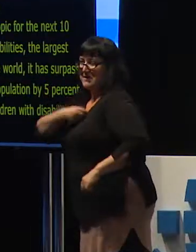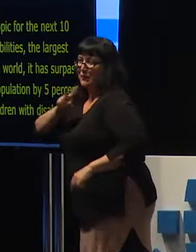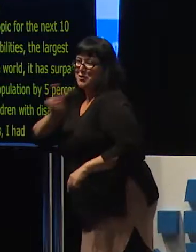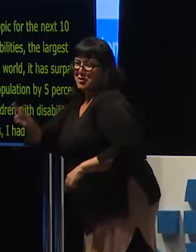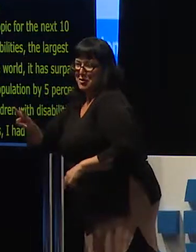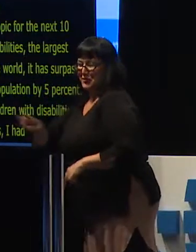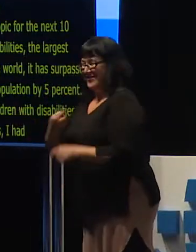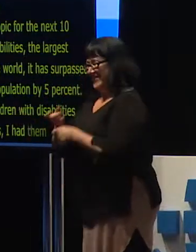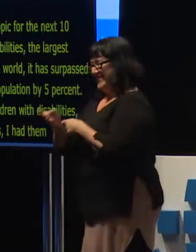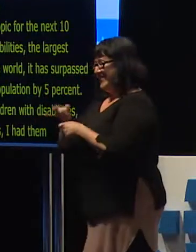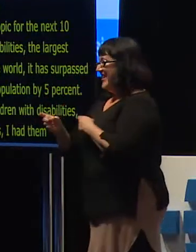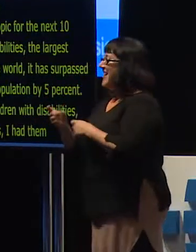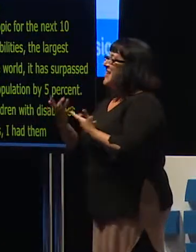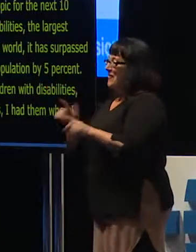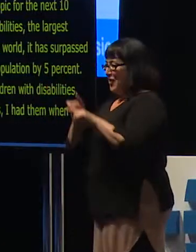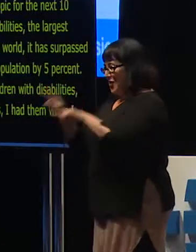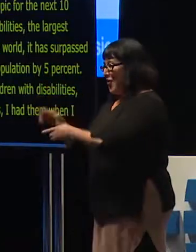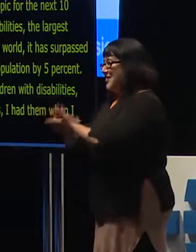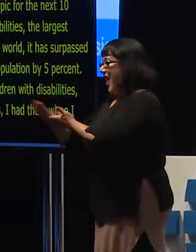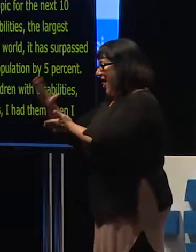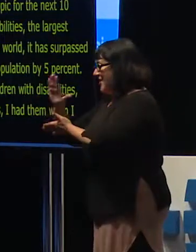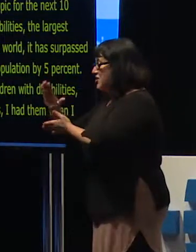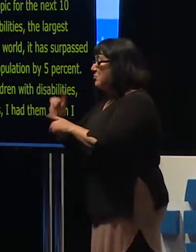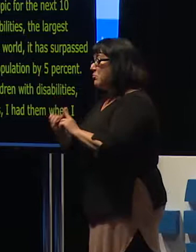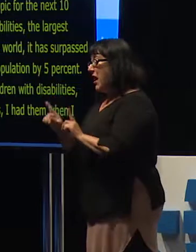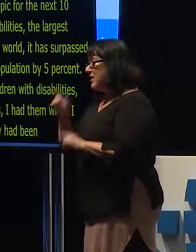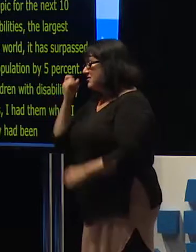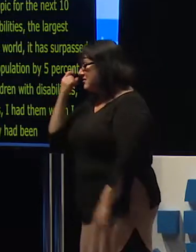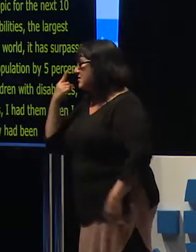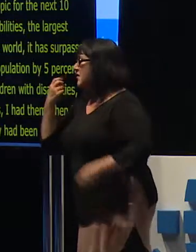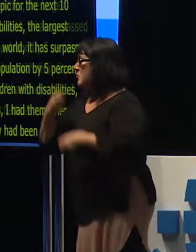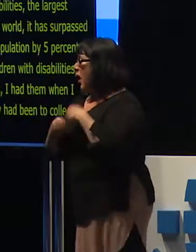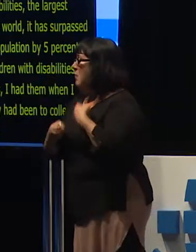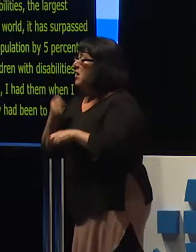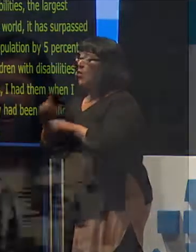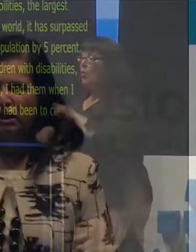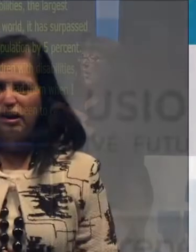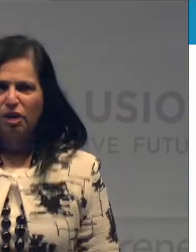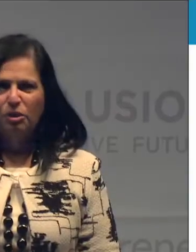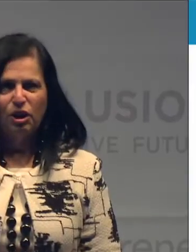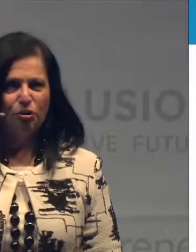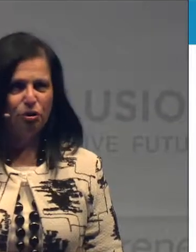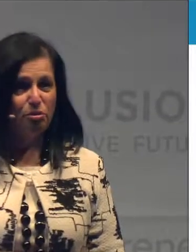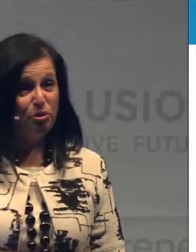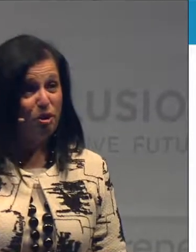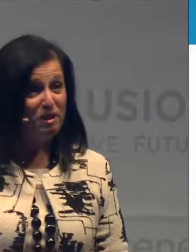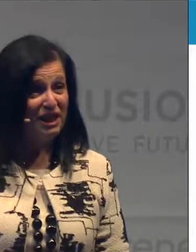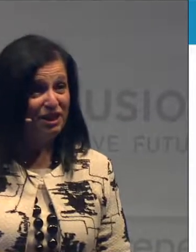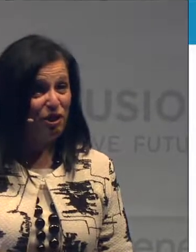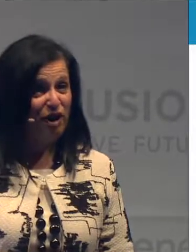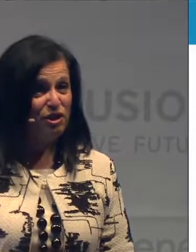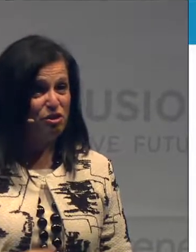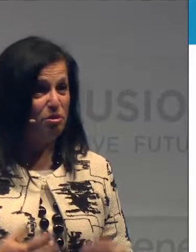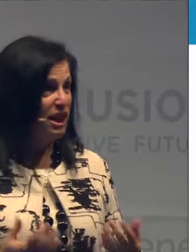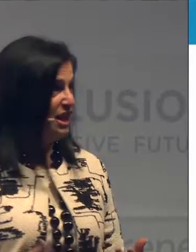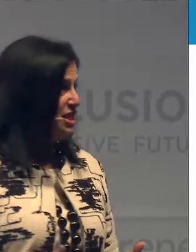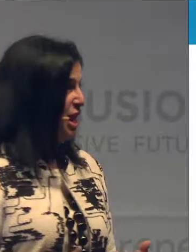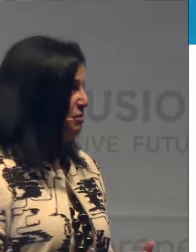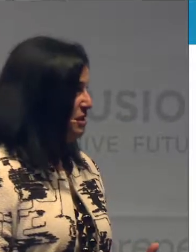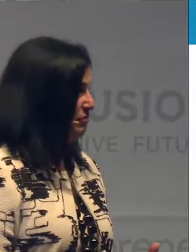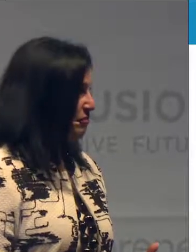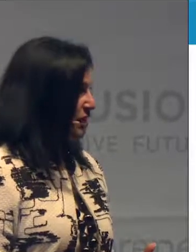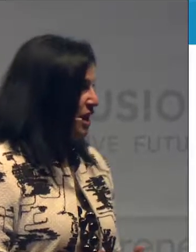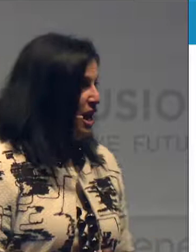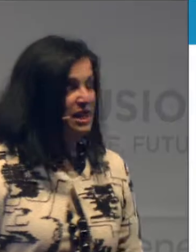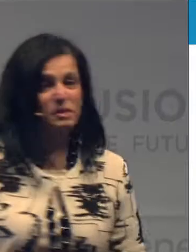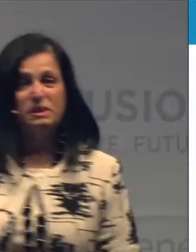and they've been to university. But you know what? The problem is when they go for employment. When they go for employment, they're having trouble getting